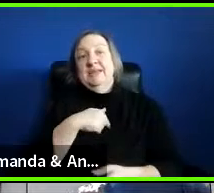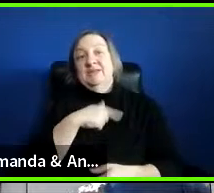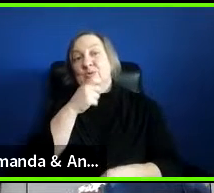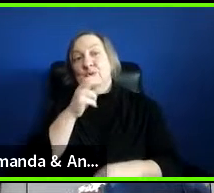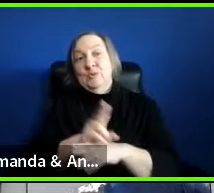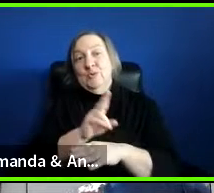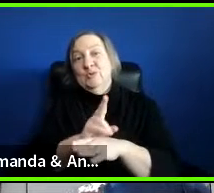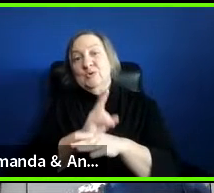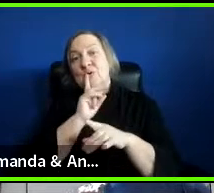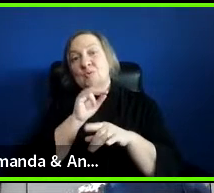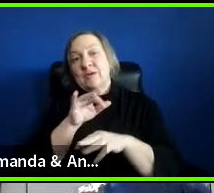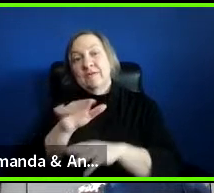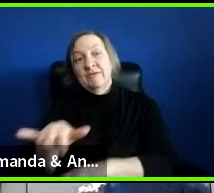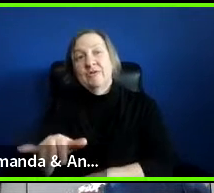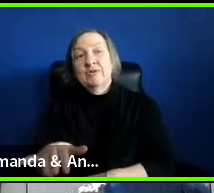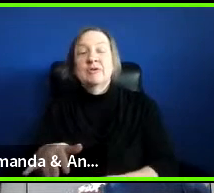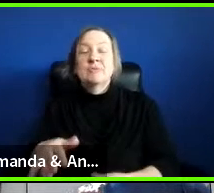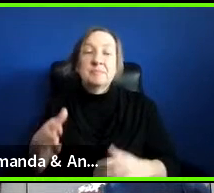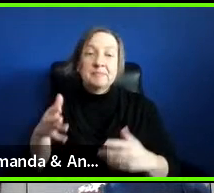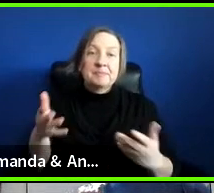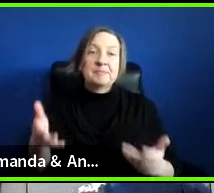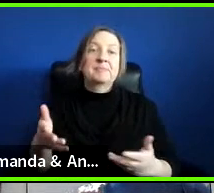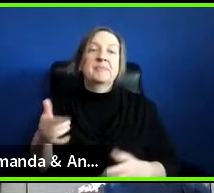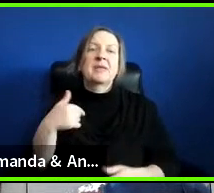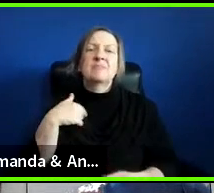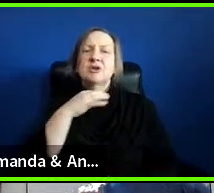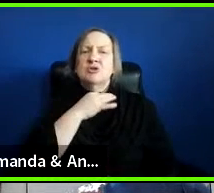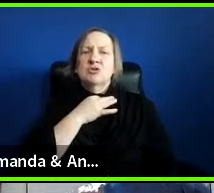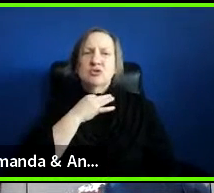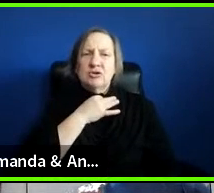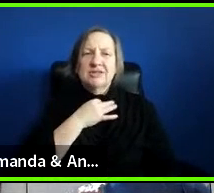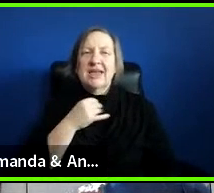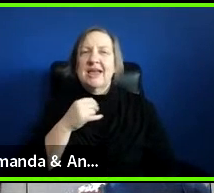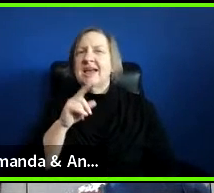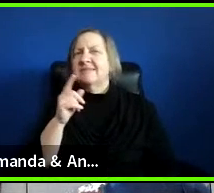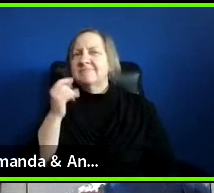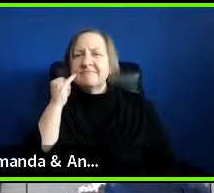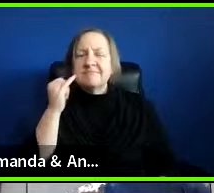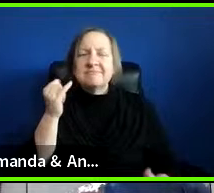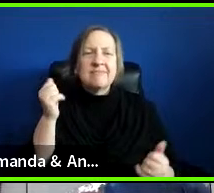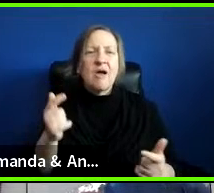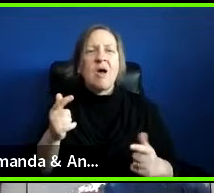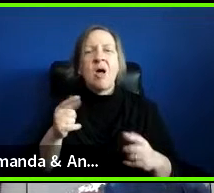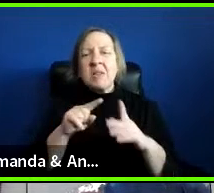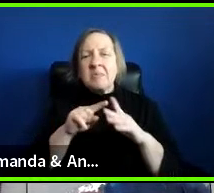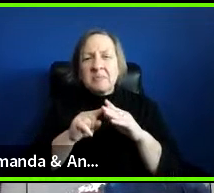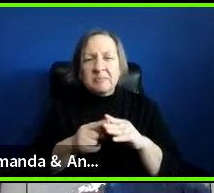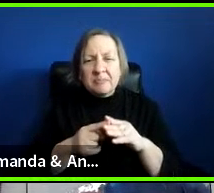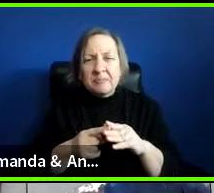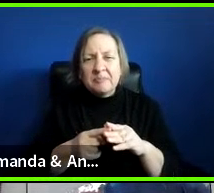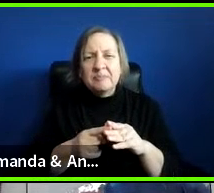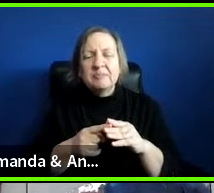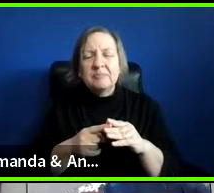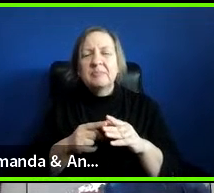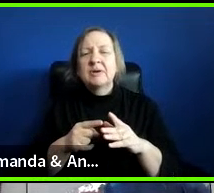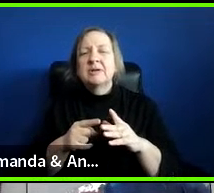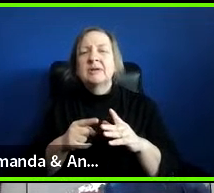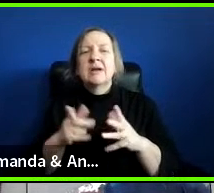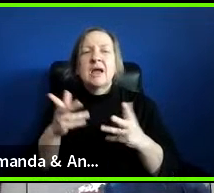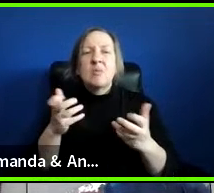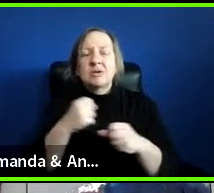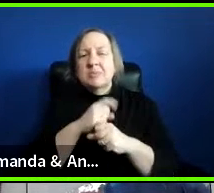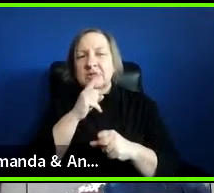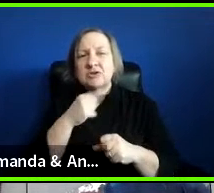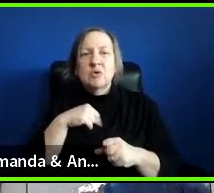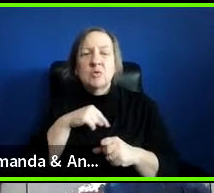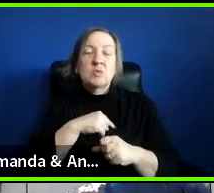river. Curious too, I'm sure these are all just very, very preliminary, just wanting to make sure that we're